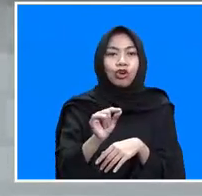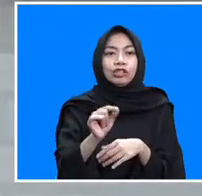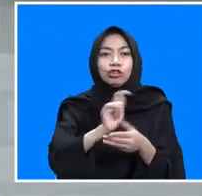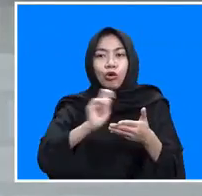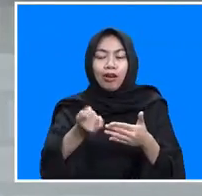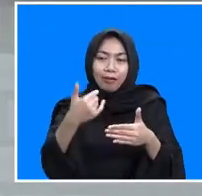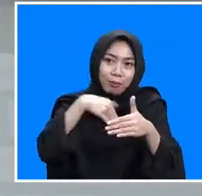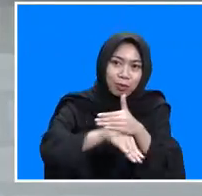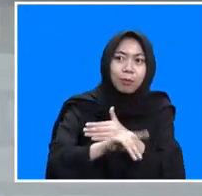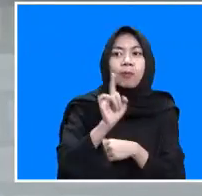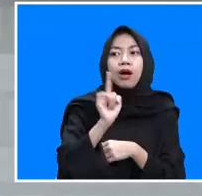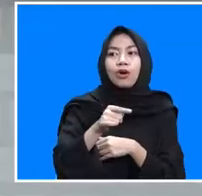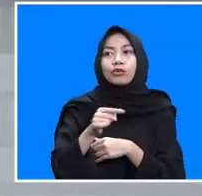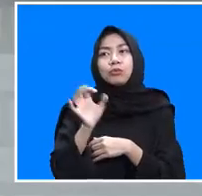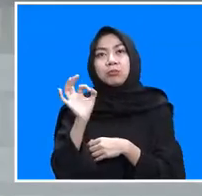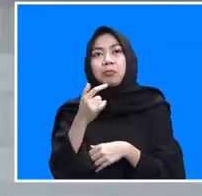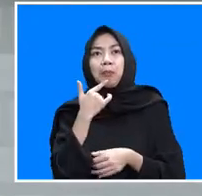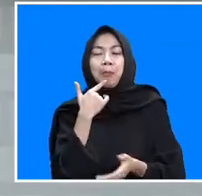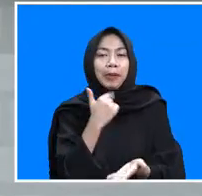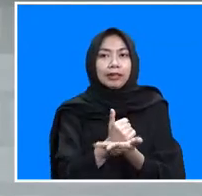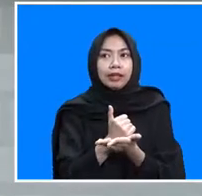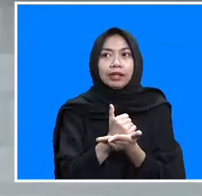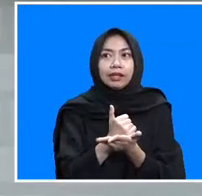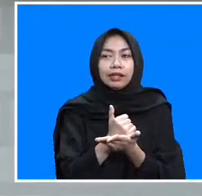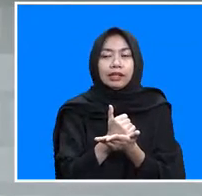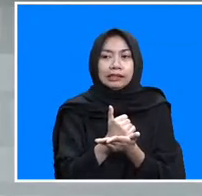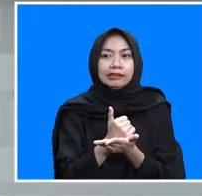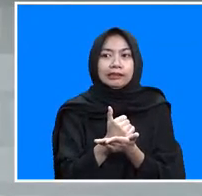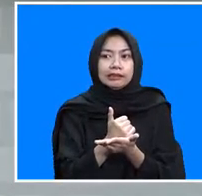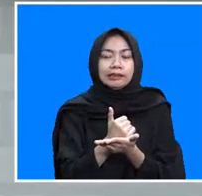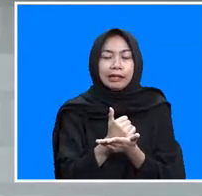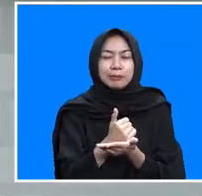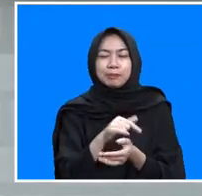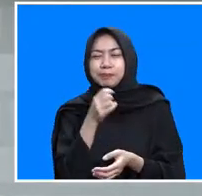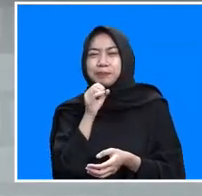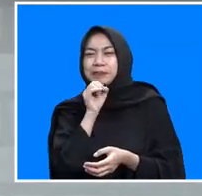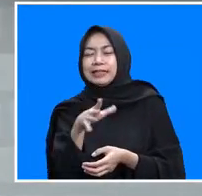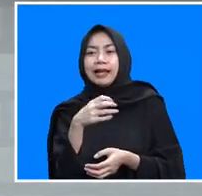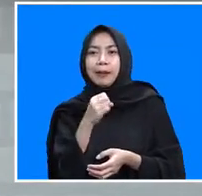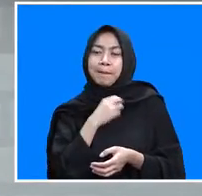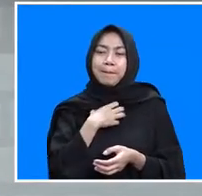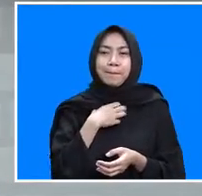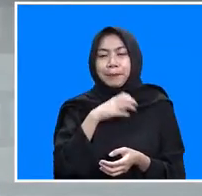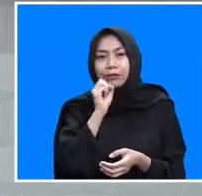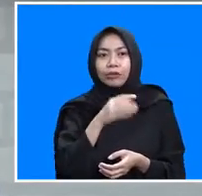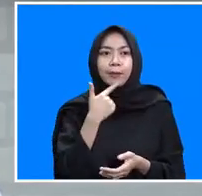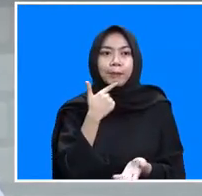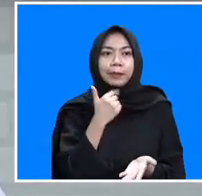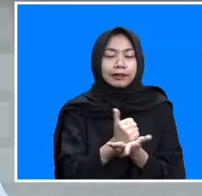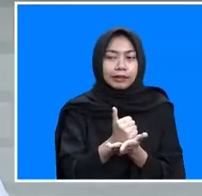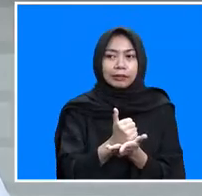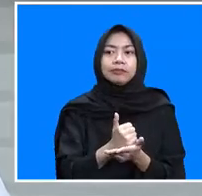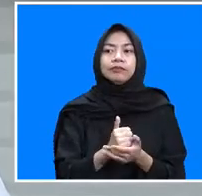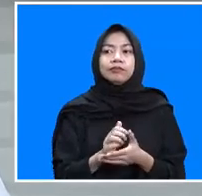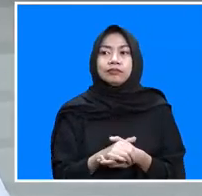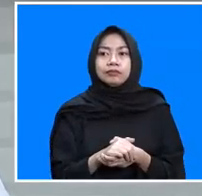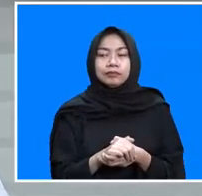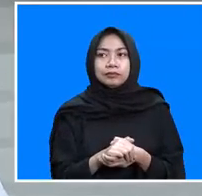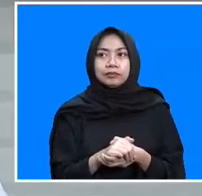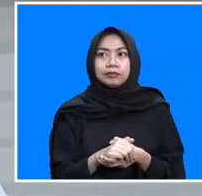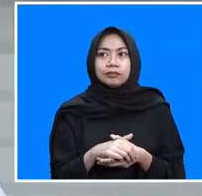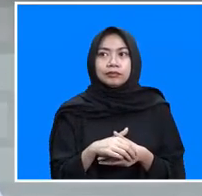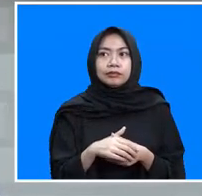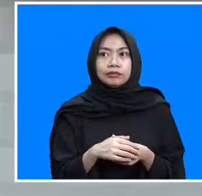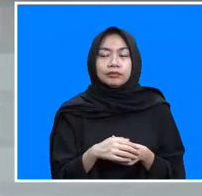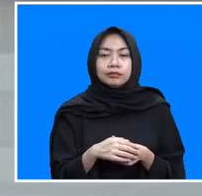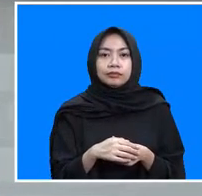that's such a simple but I think the powerful message that I think resonate with what we discussed also in